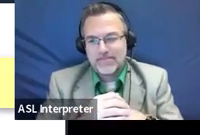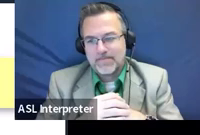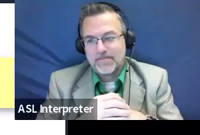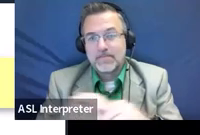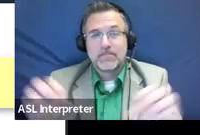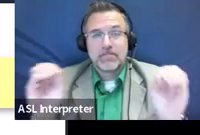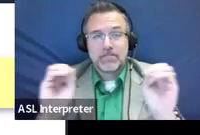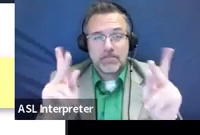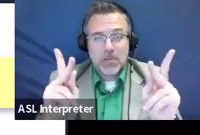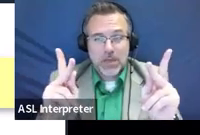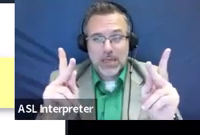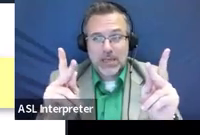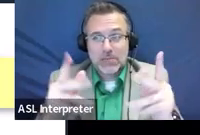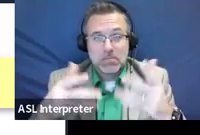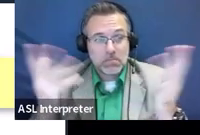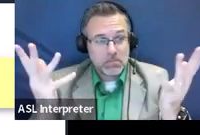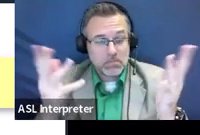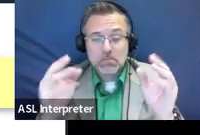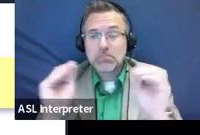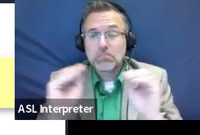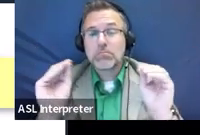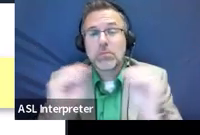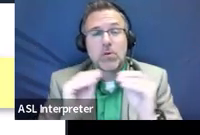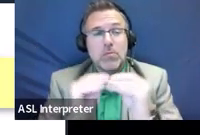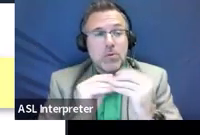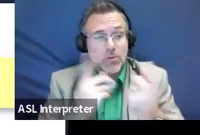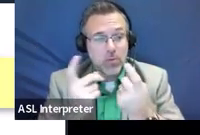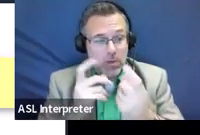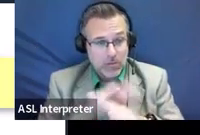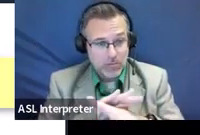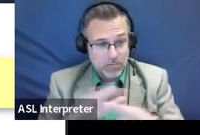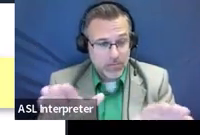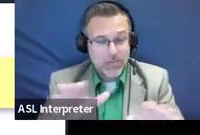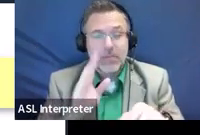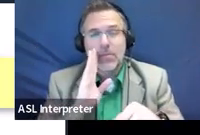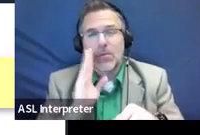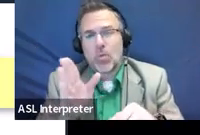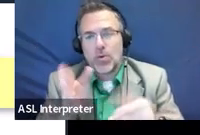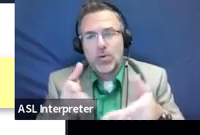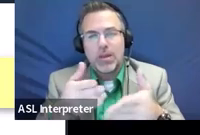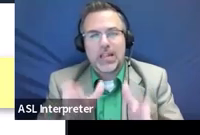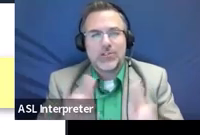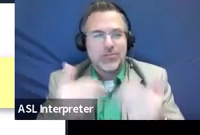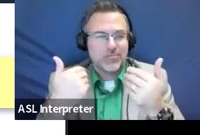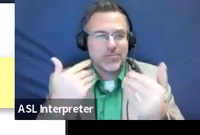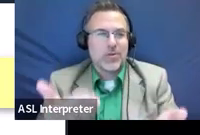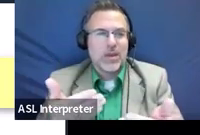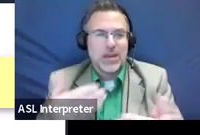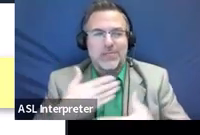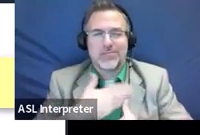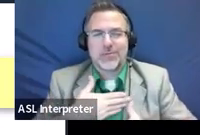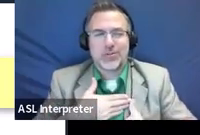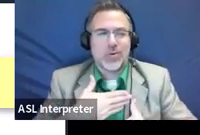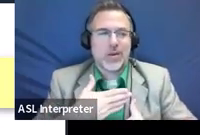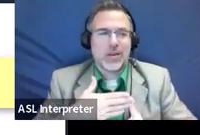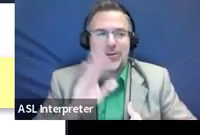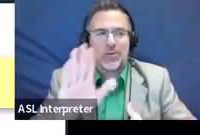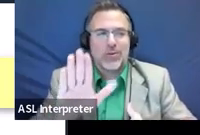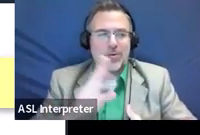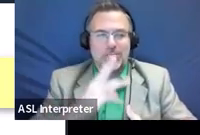All right. Well, if there are no more questions, we will let you get on with your evening. Happy